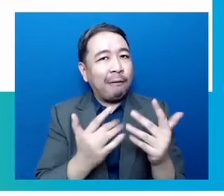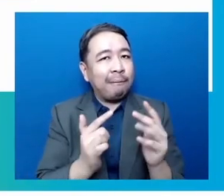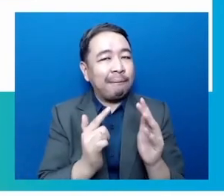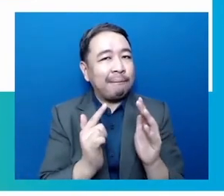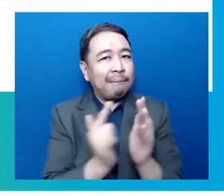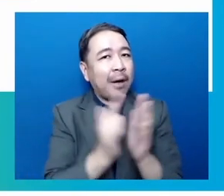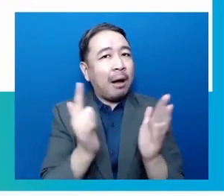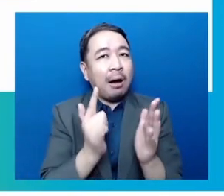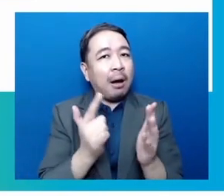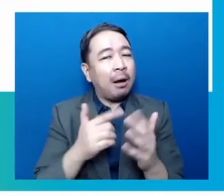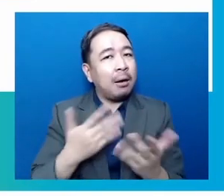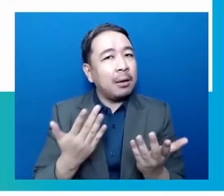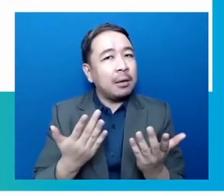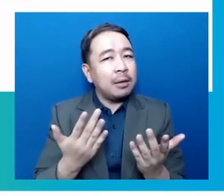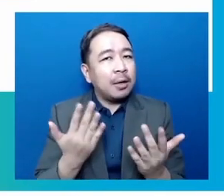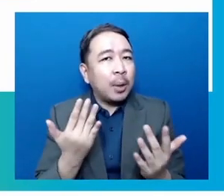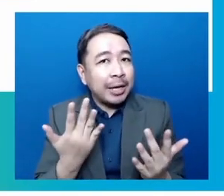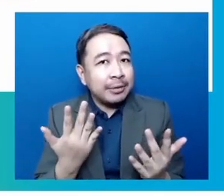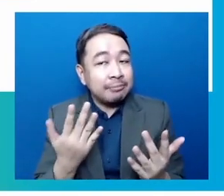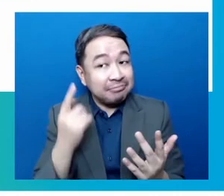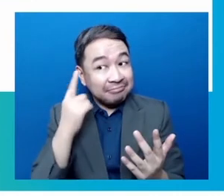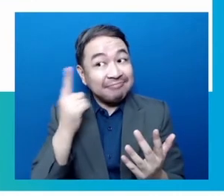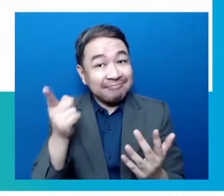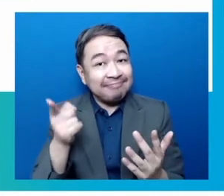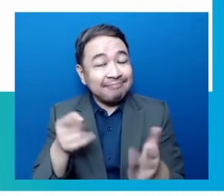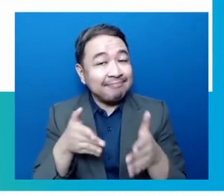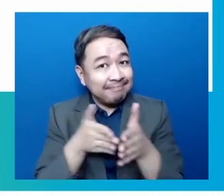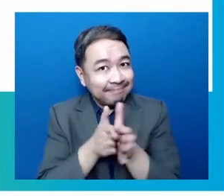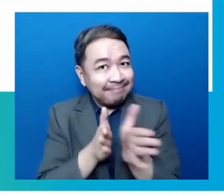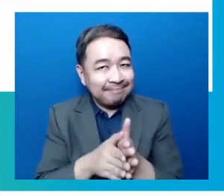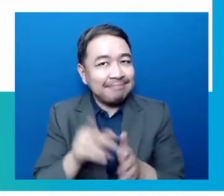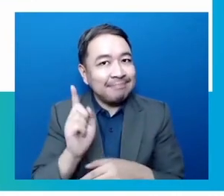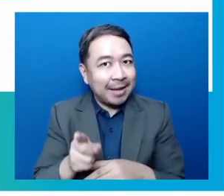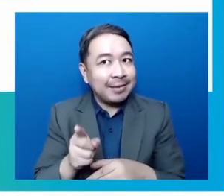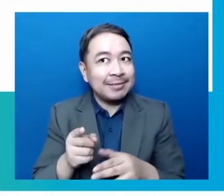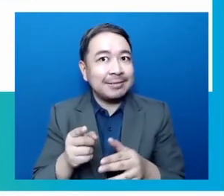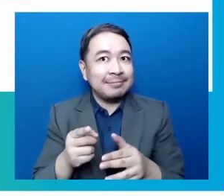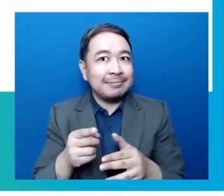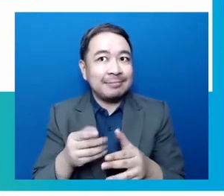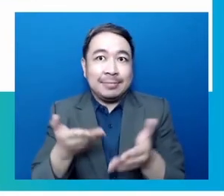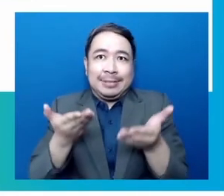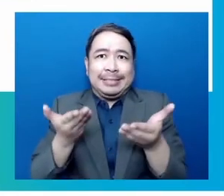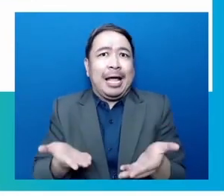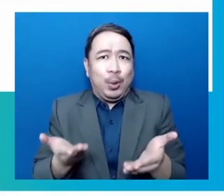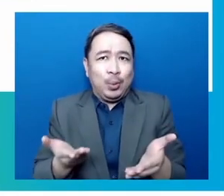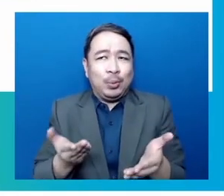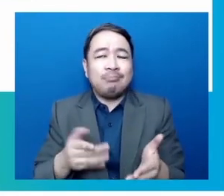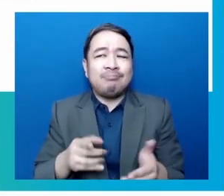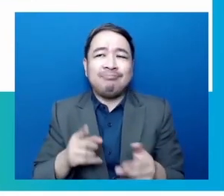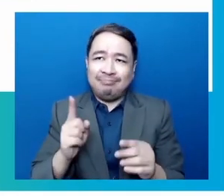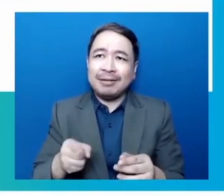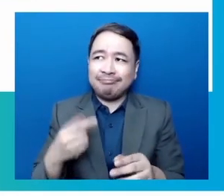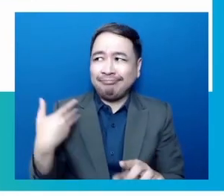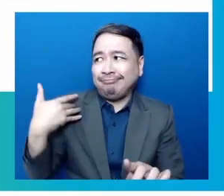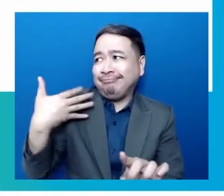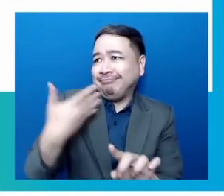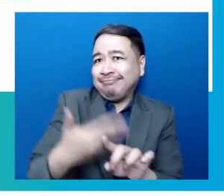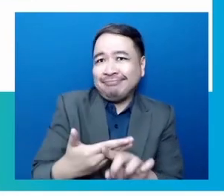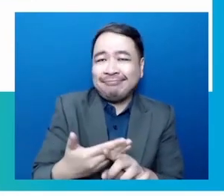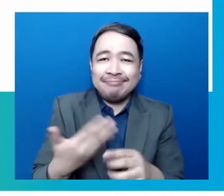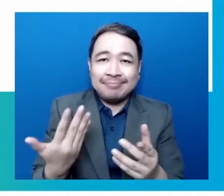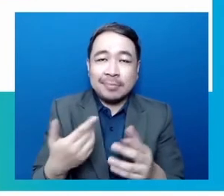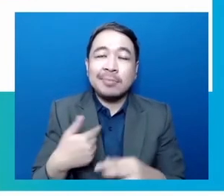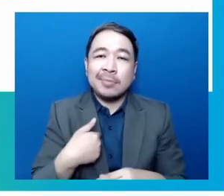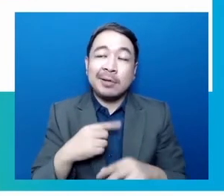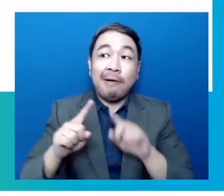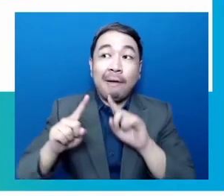that it's about time and it should have happened a long time ago. The answer is, as I said, I'm